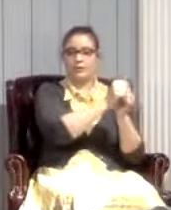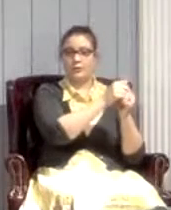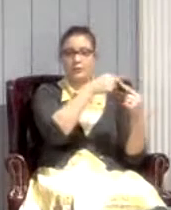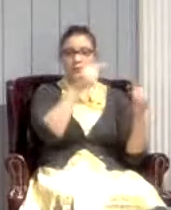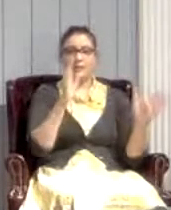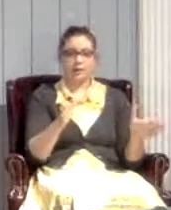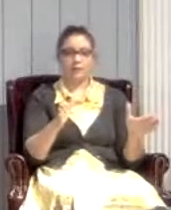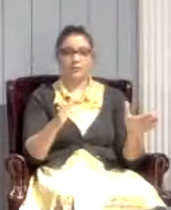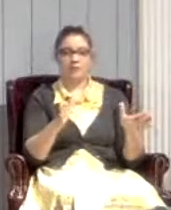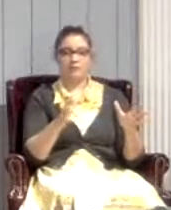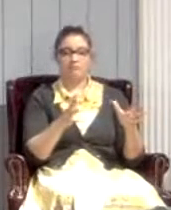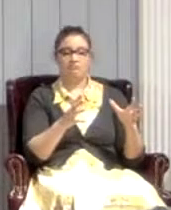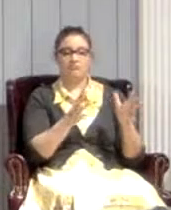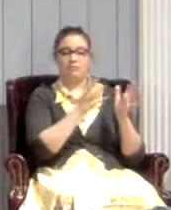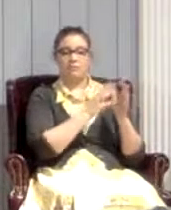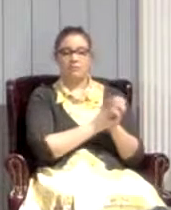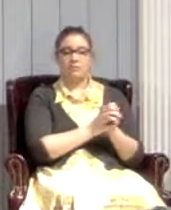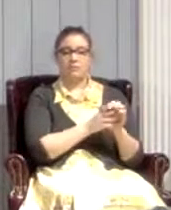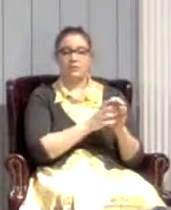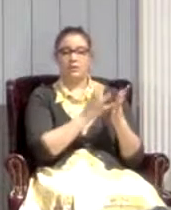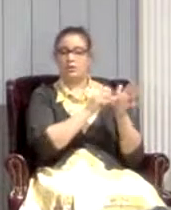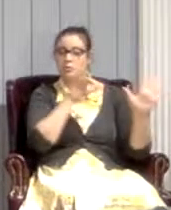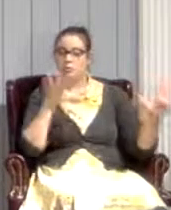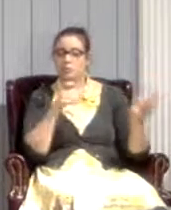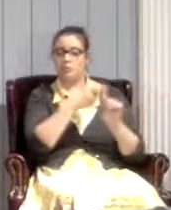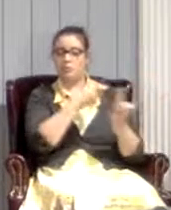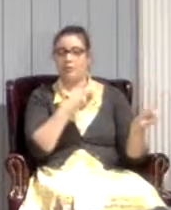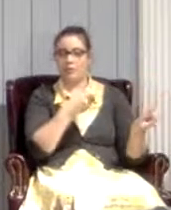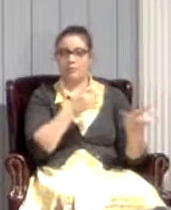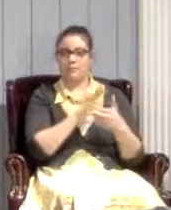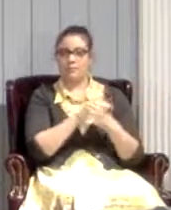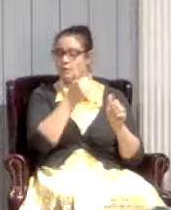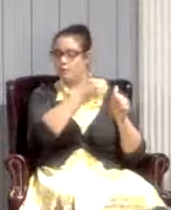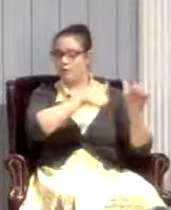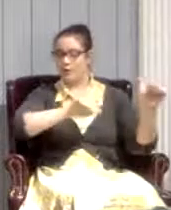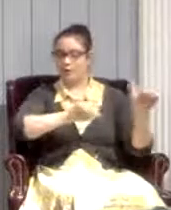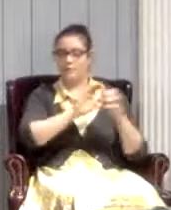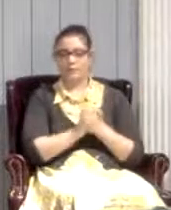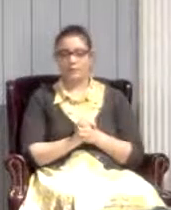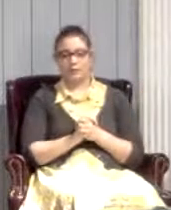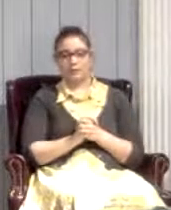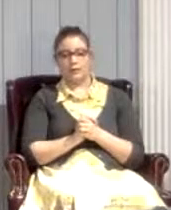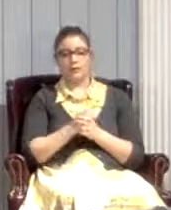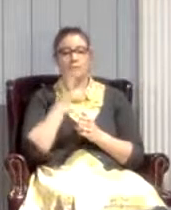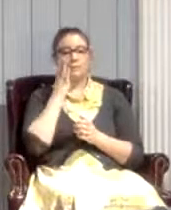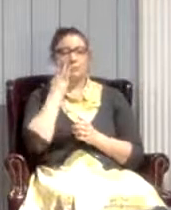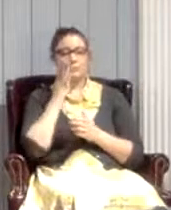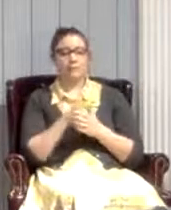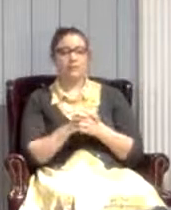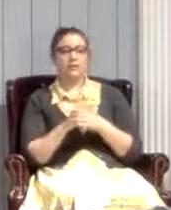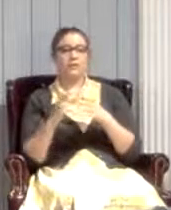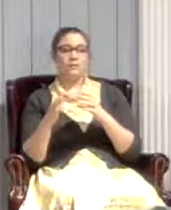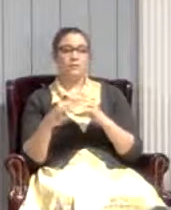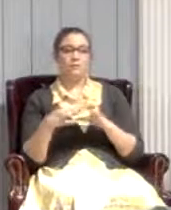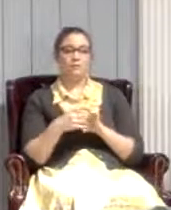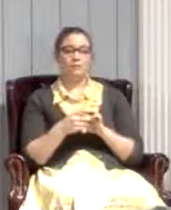to discountenance the enemies of the Redeemer, to show an entire readiness to sustain the apostle and to